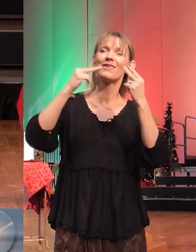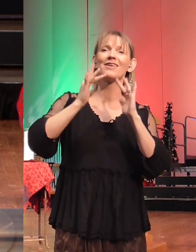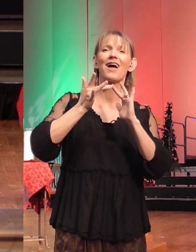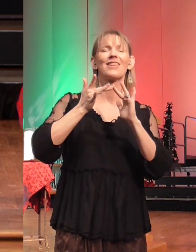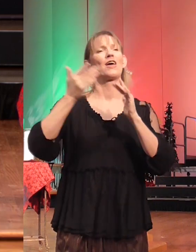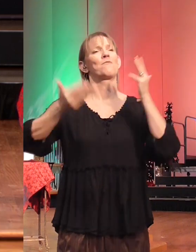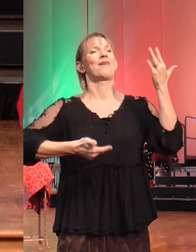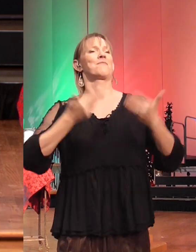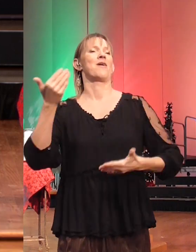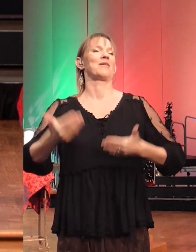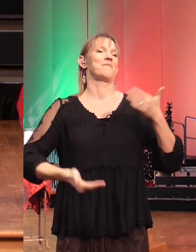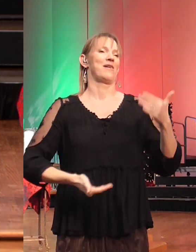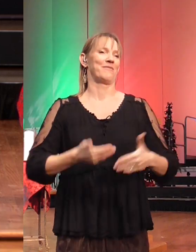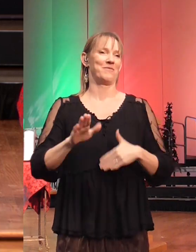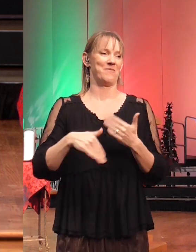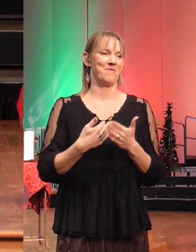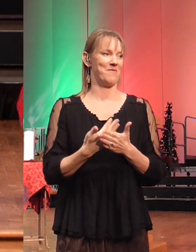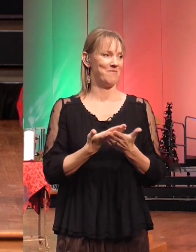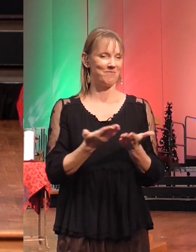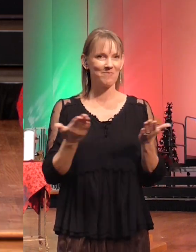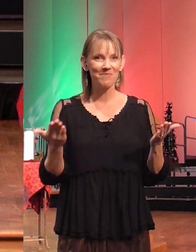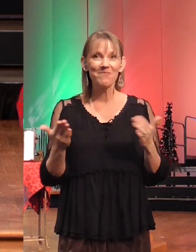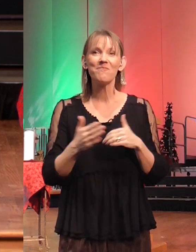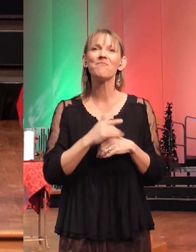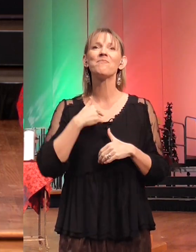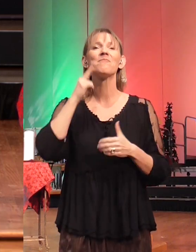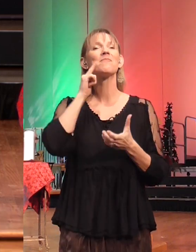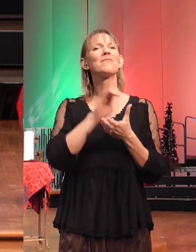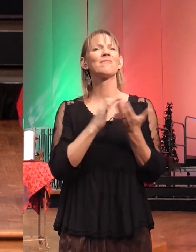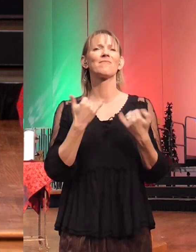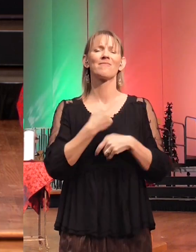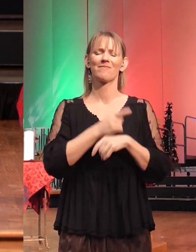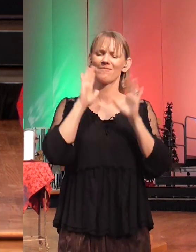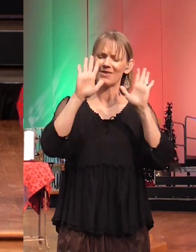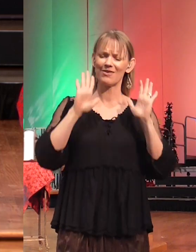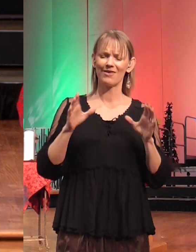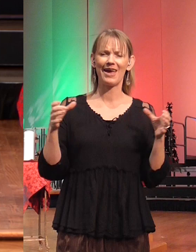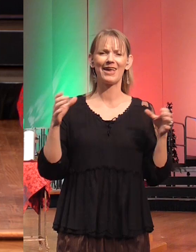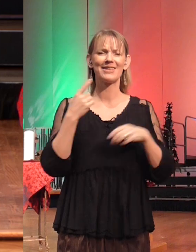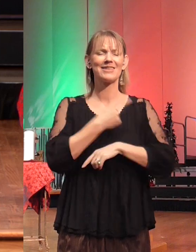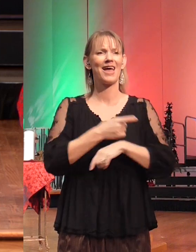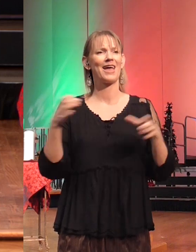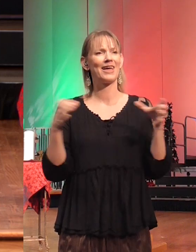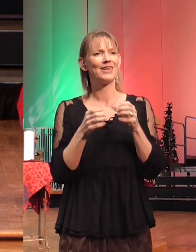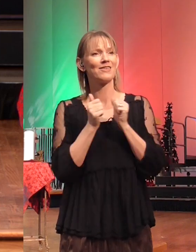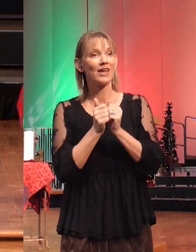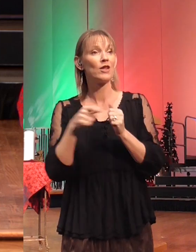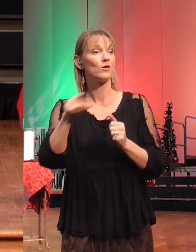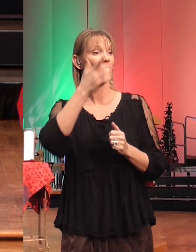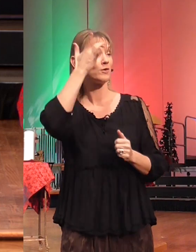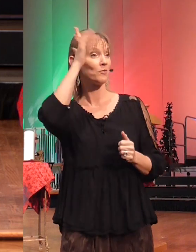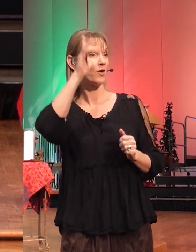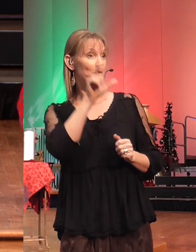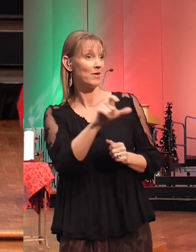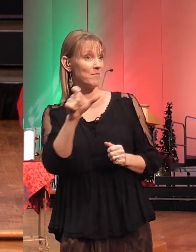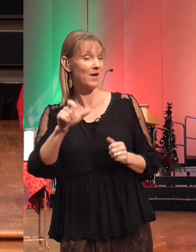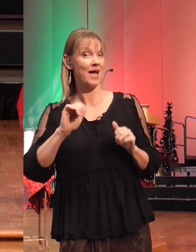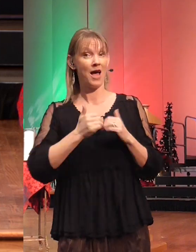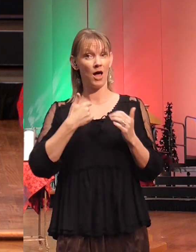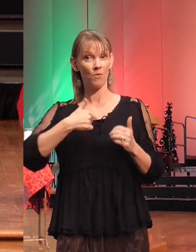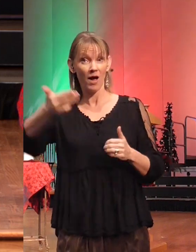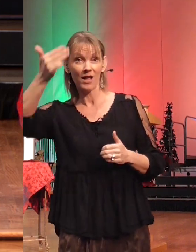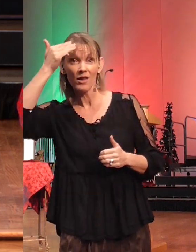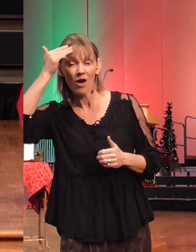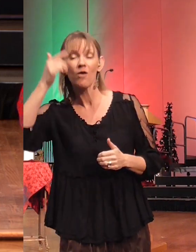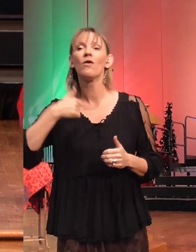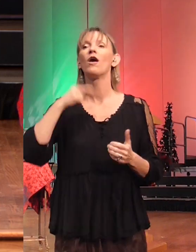welcome, welcome. I believe that it's a great day for us to be together and that you're very smart people. And here's how I know this.